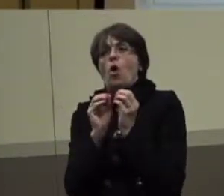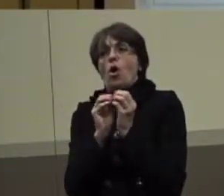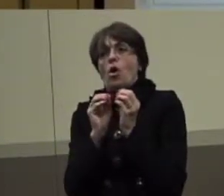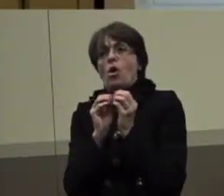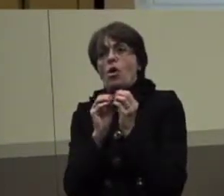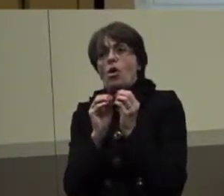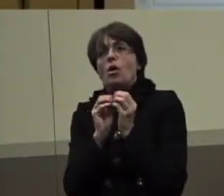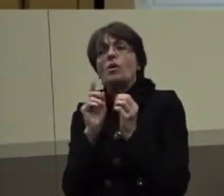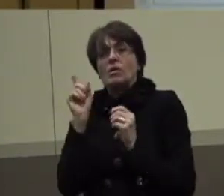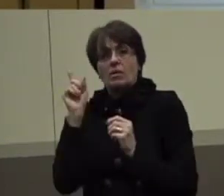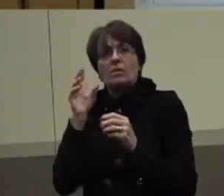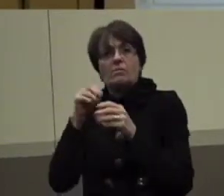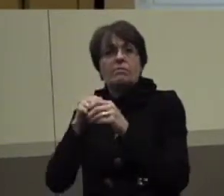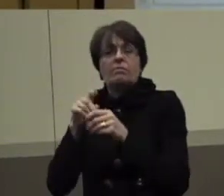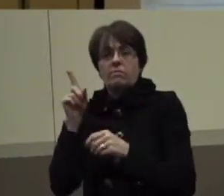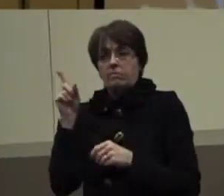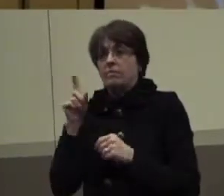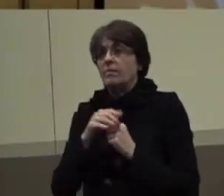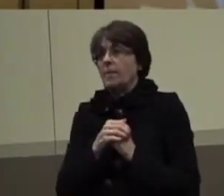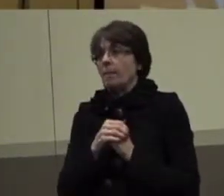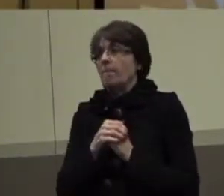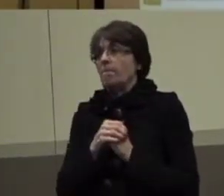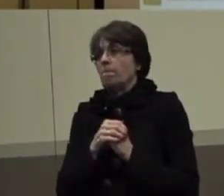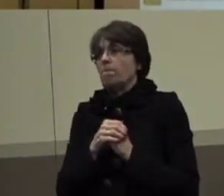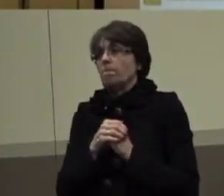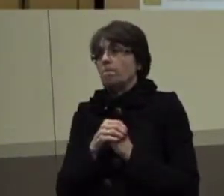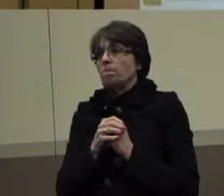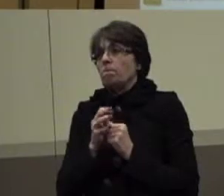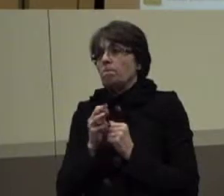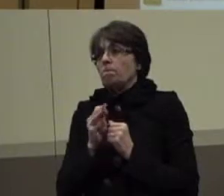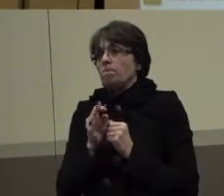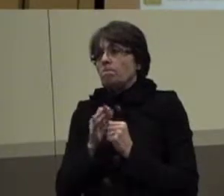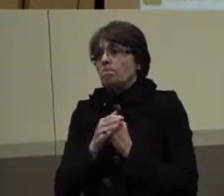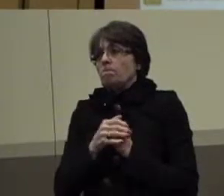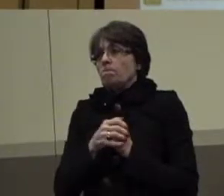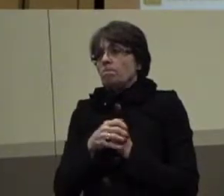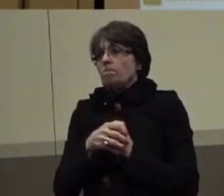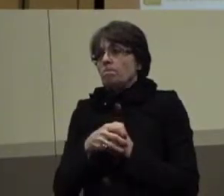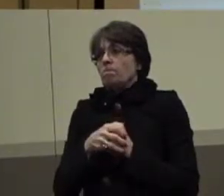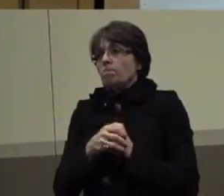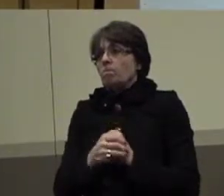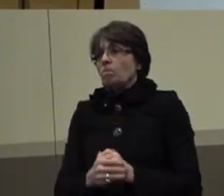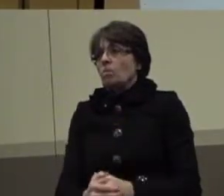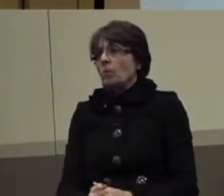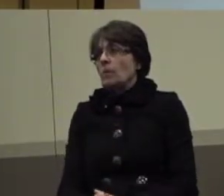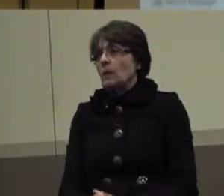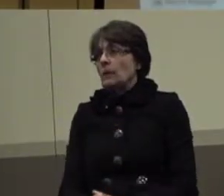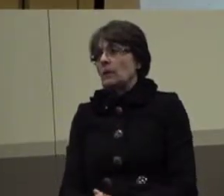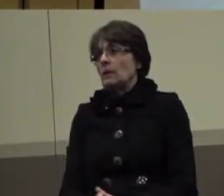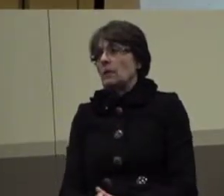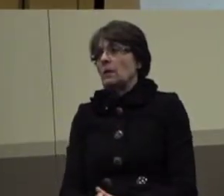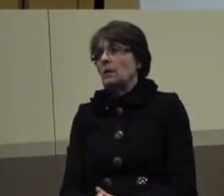because don't save. Let me show you. Maddie.